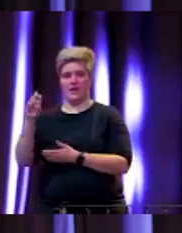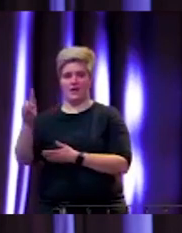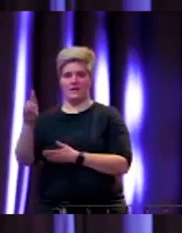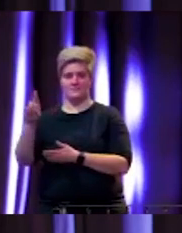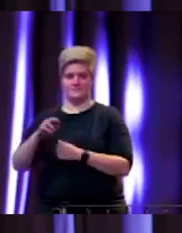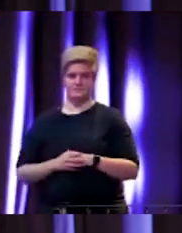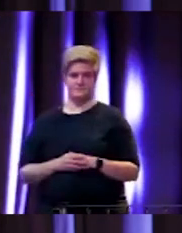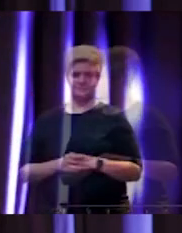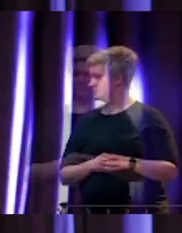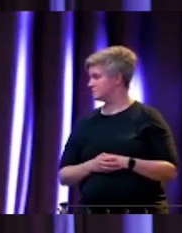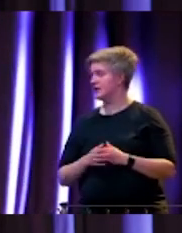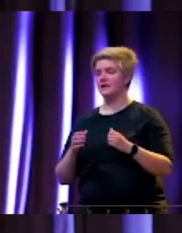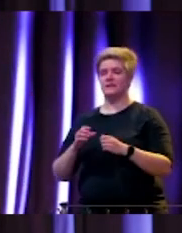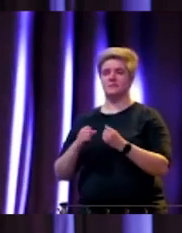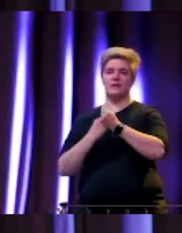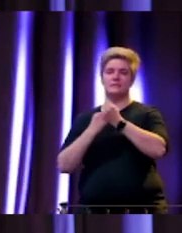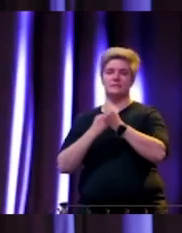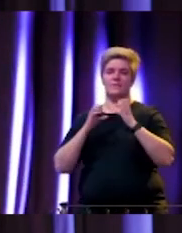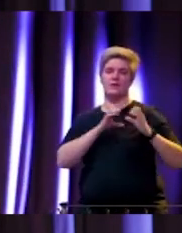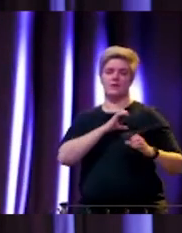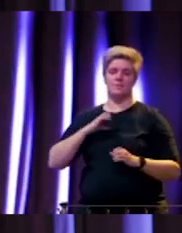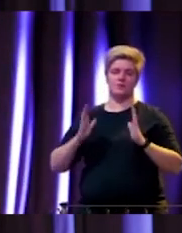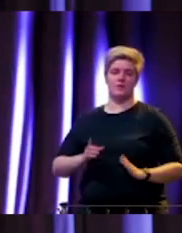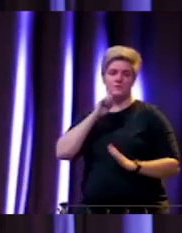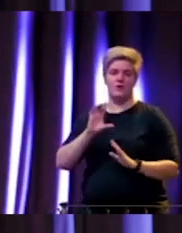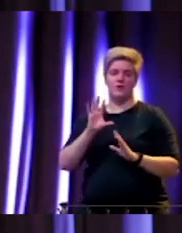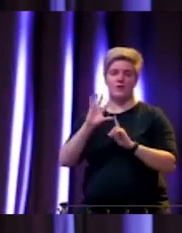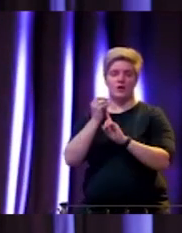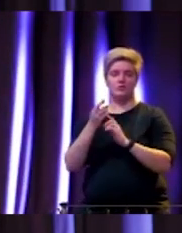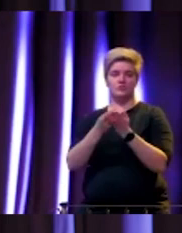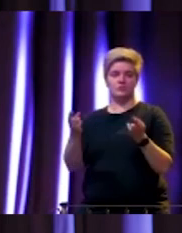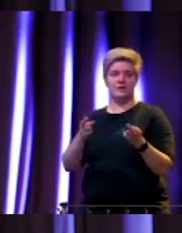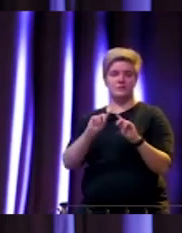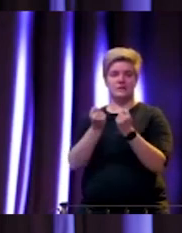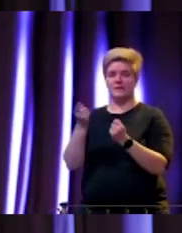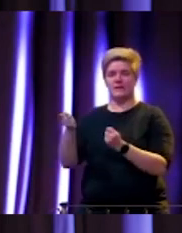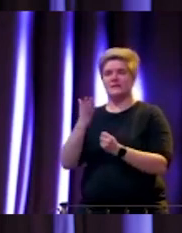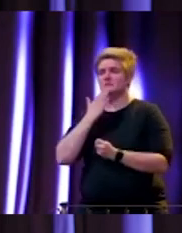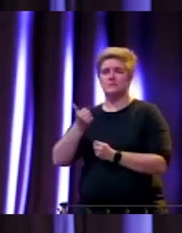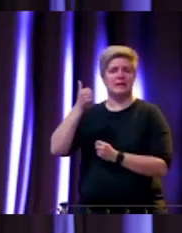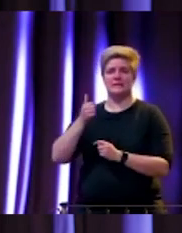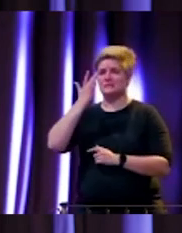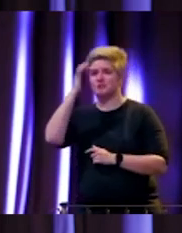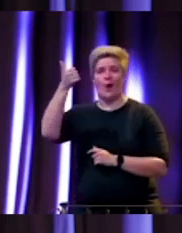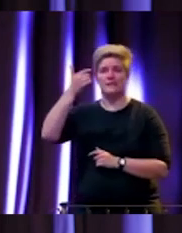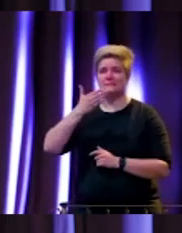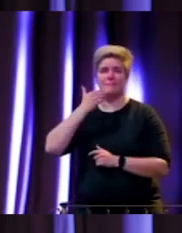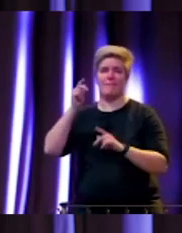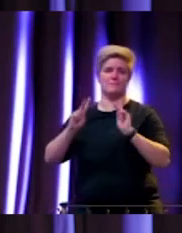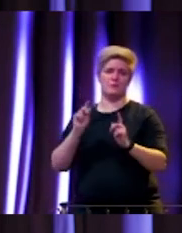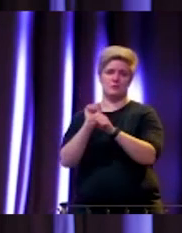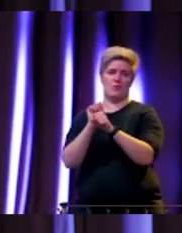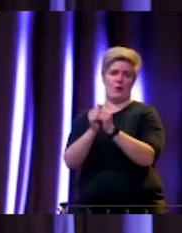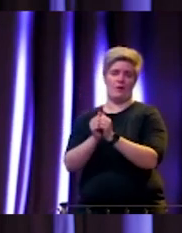who is the deputy commissioner of our grants and cultural resources team, who is just like the sweetest, smartest, best person to work